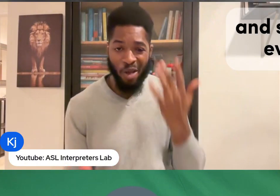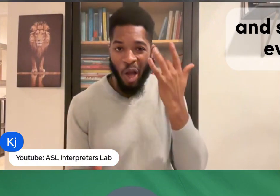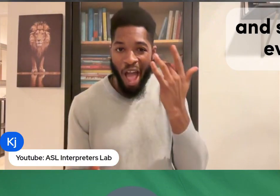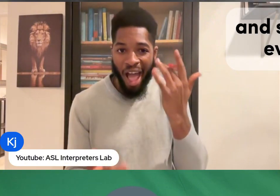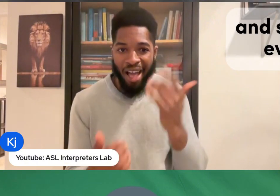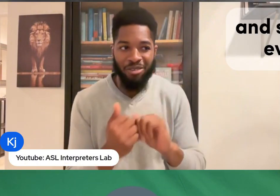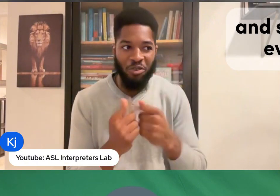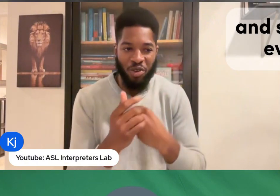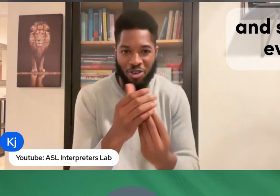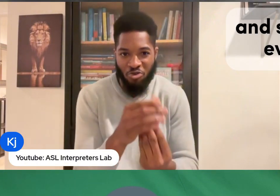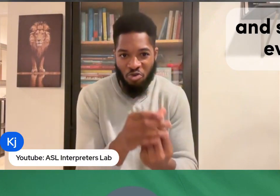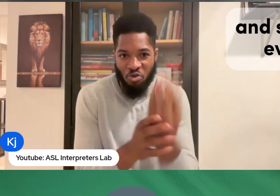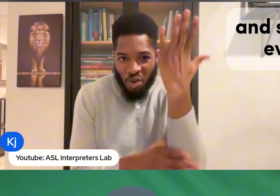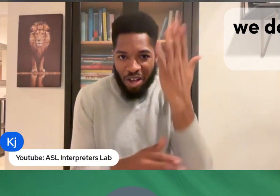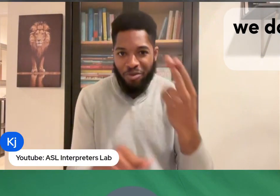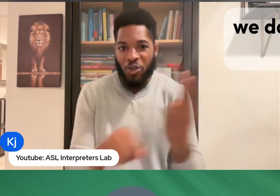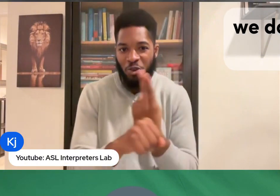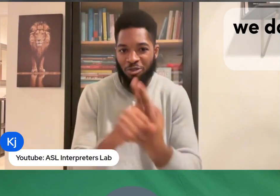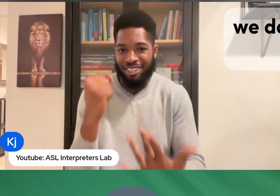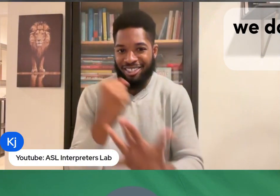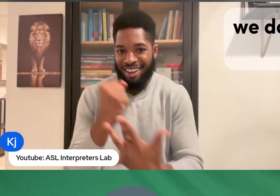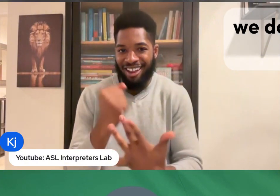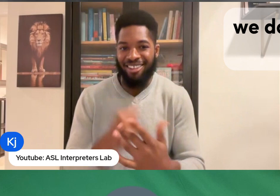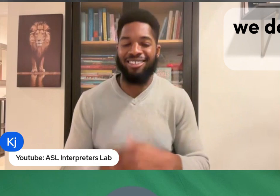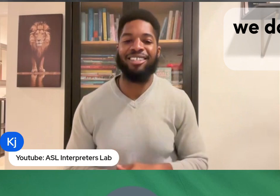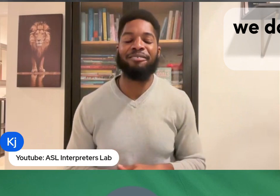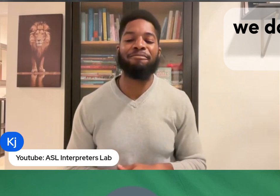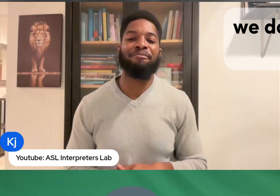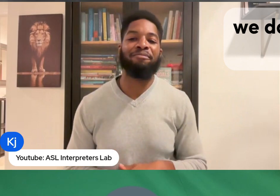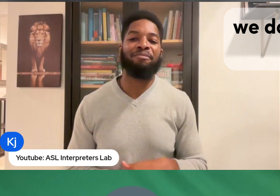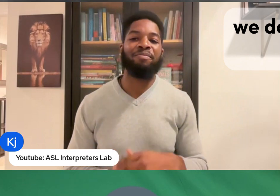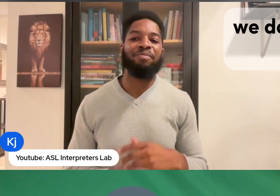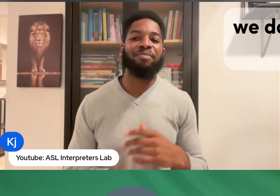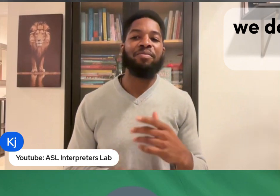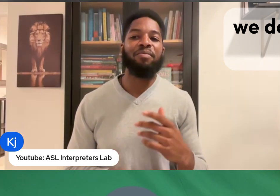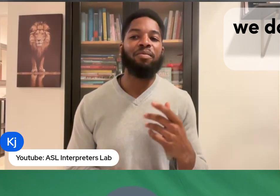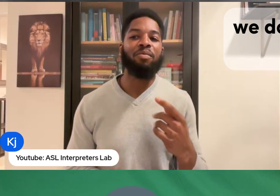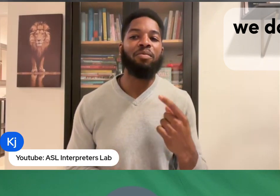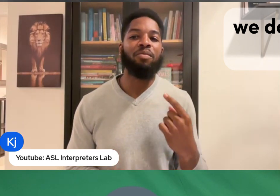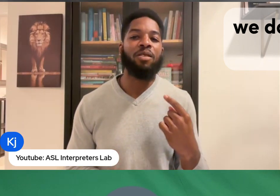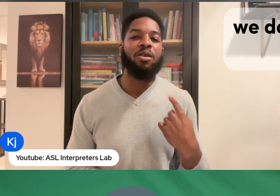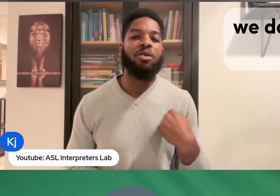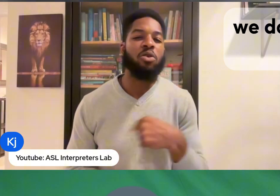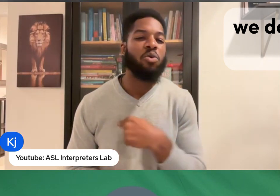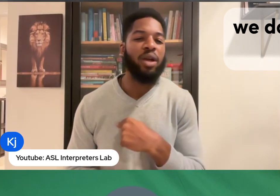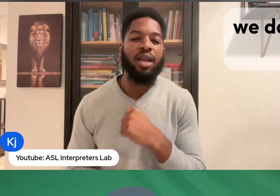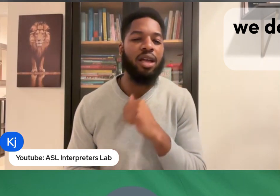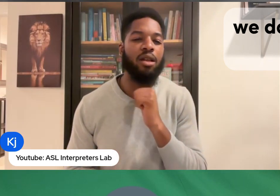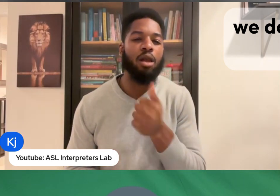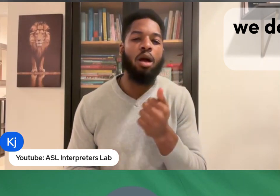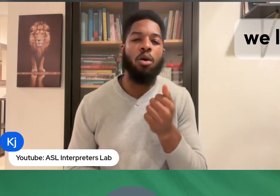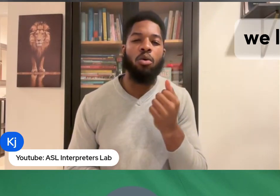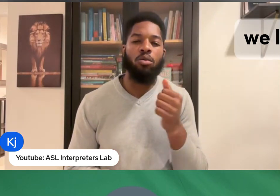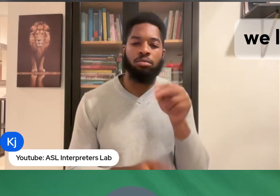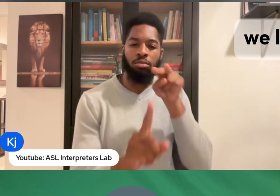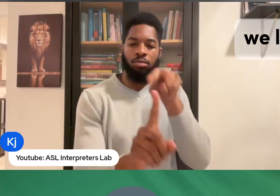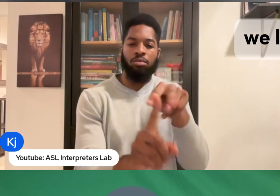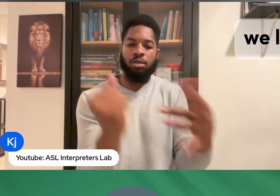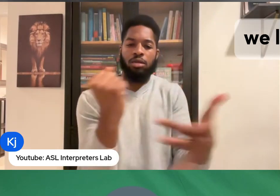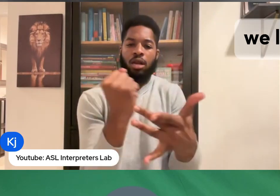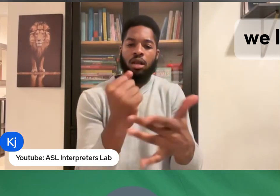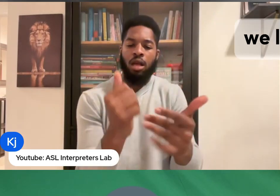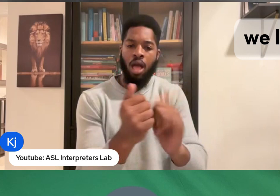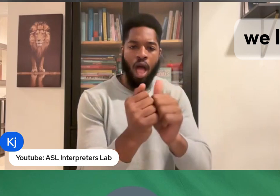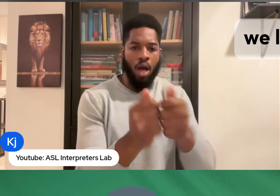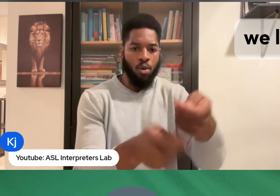to see the evolution of technology, we don't look at it solely for what it's taken away. We look at it